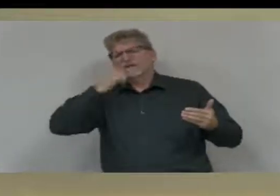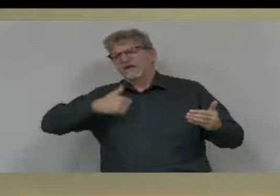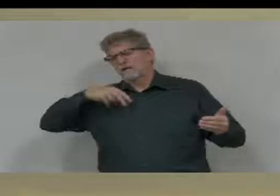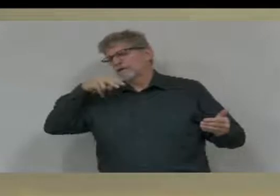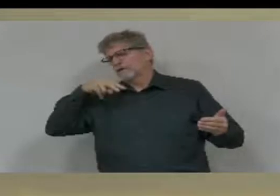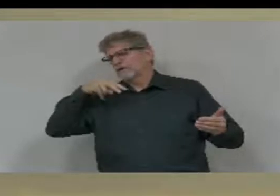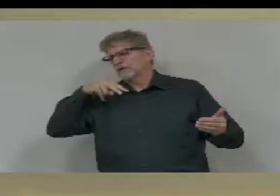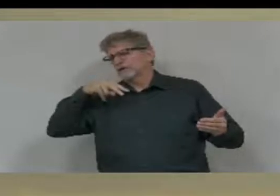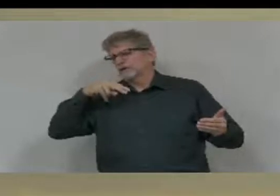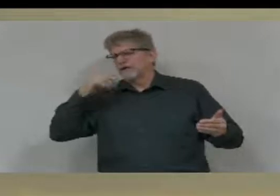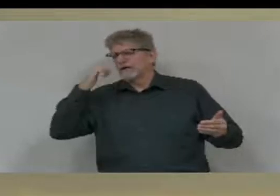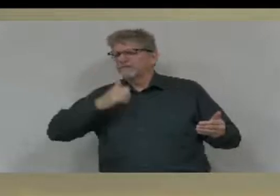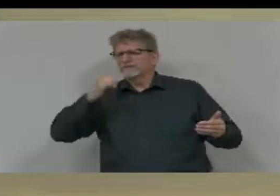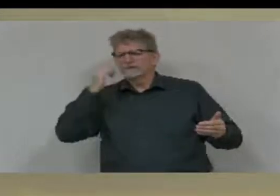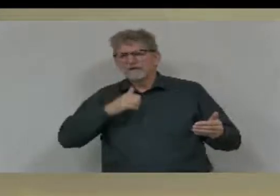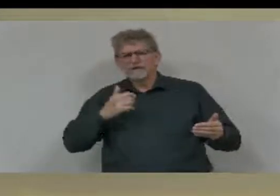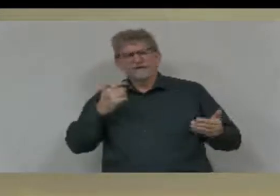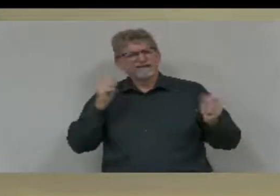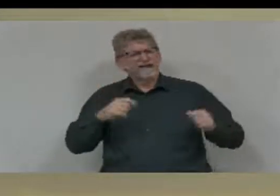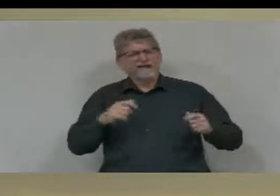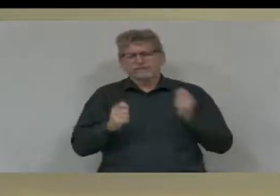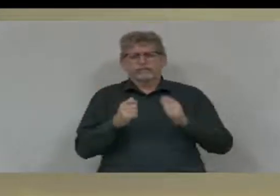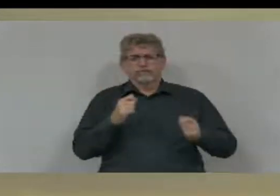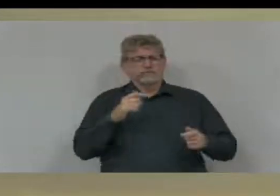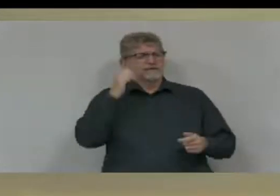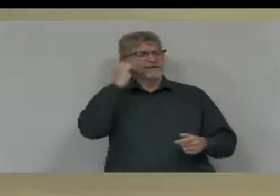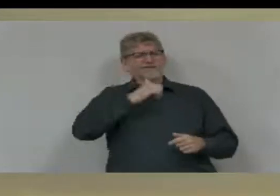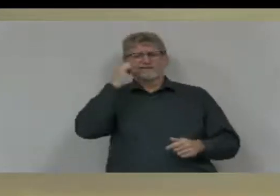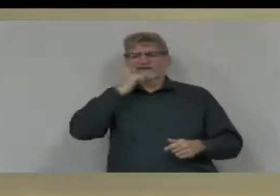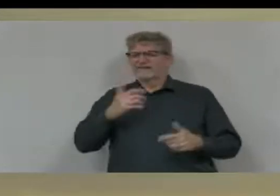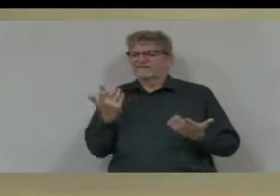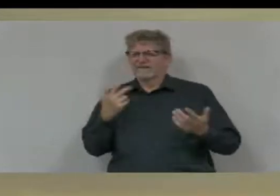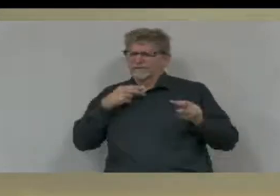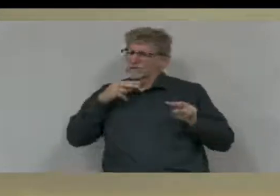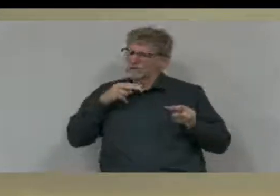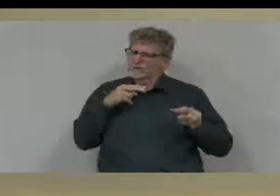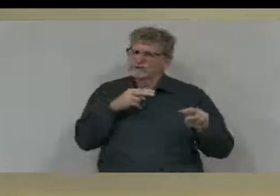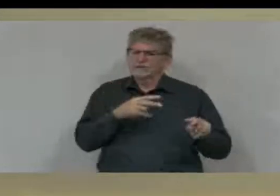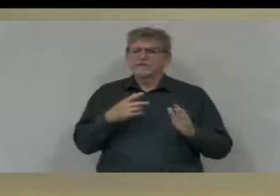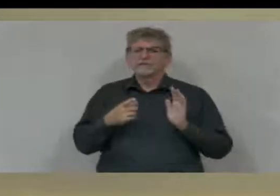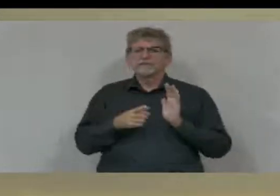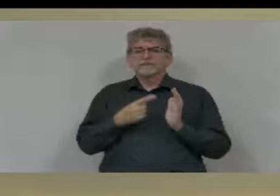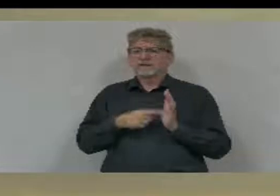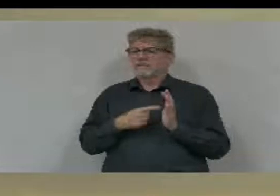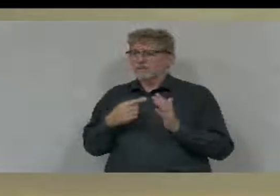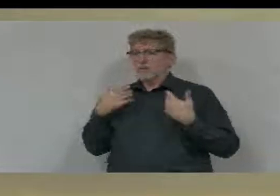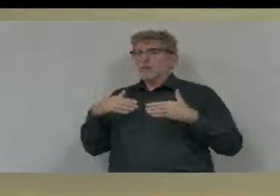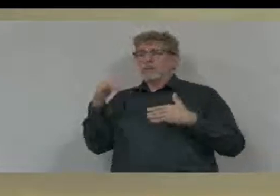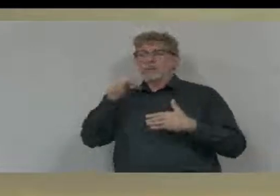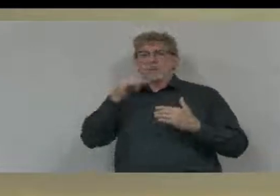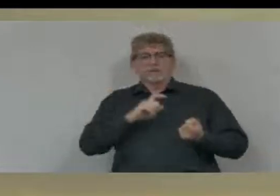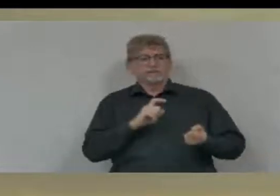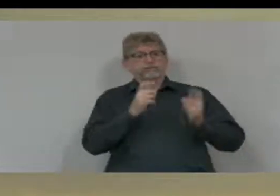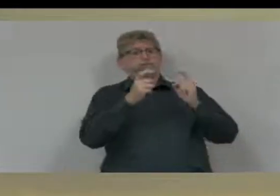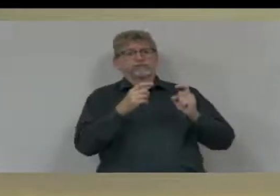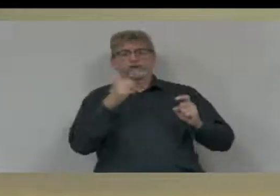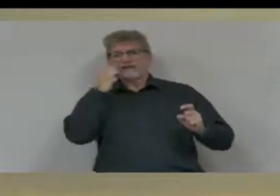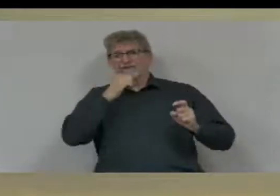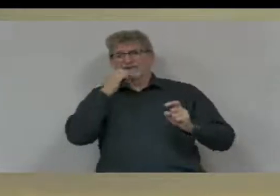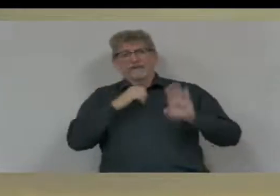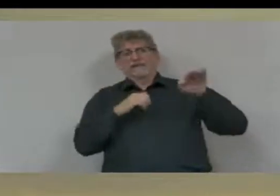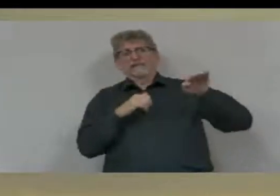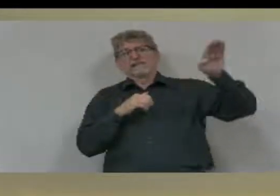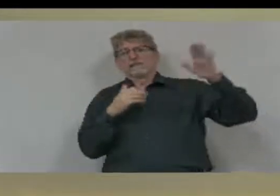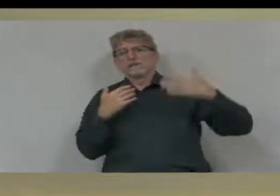it can change from day to day, and sometimes pretty significantly. You know, I think that